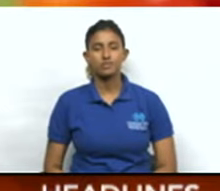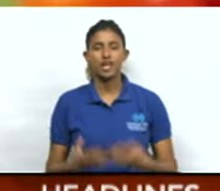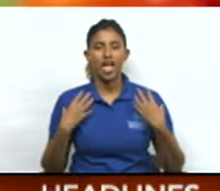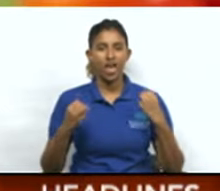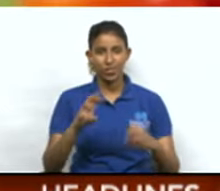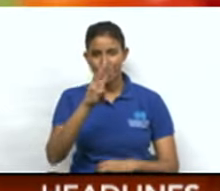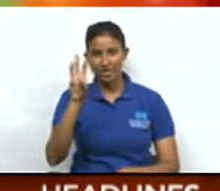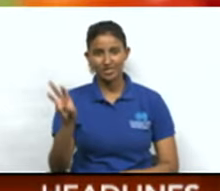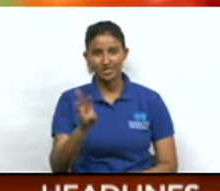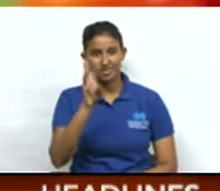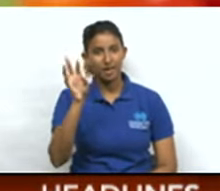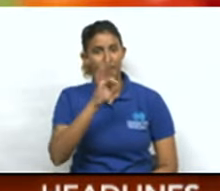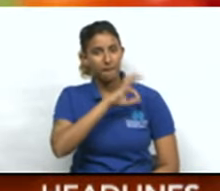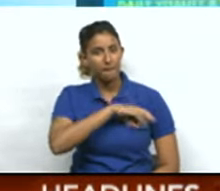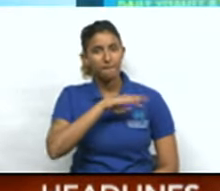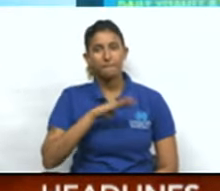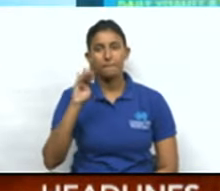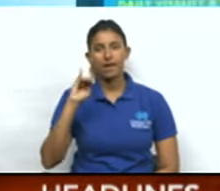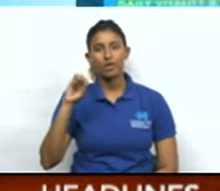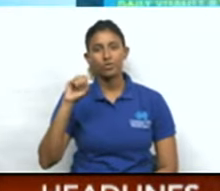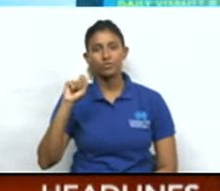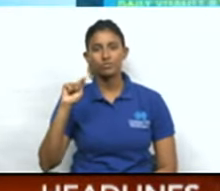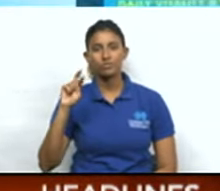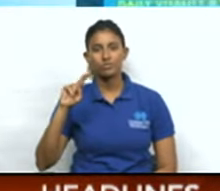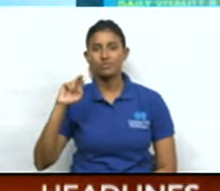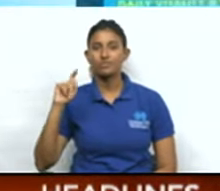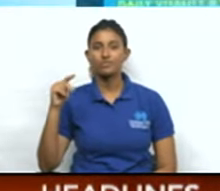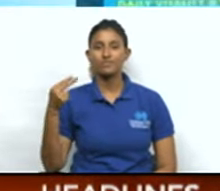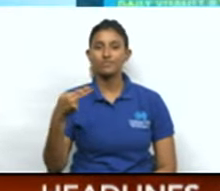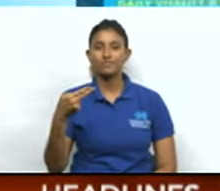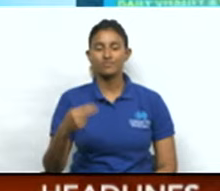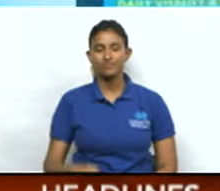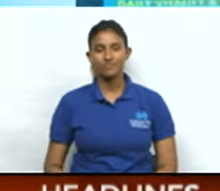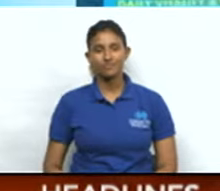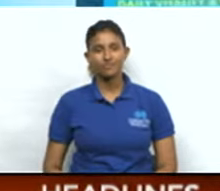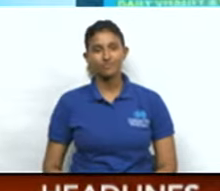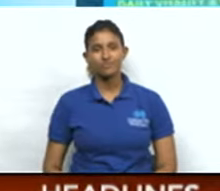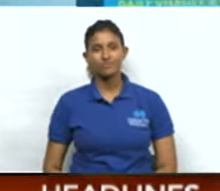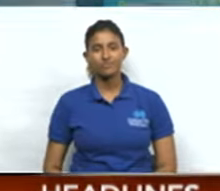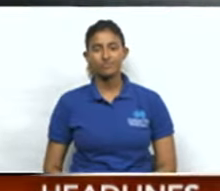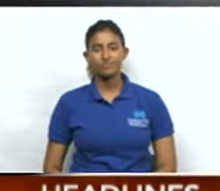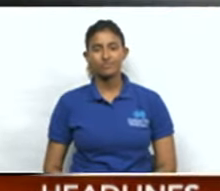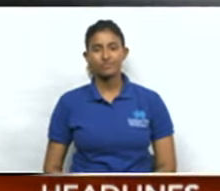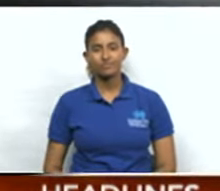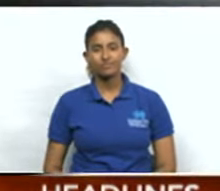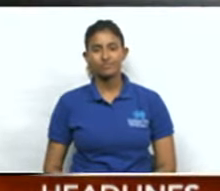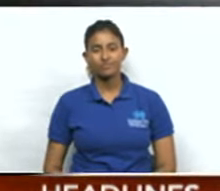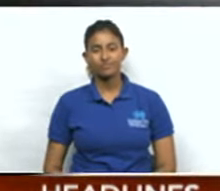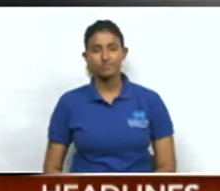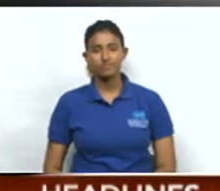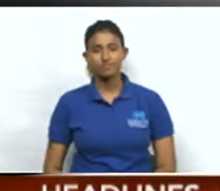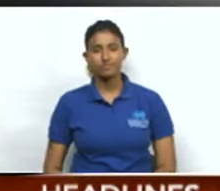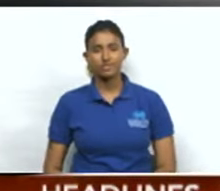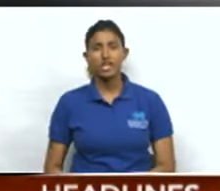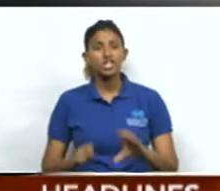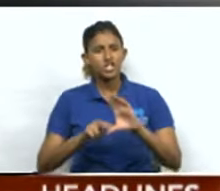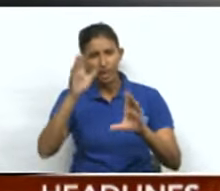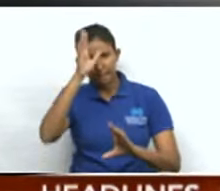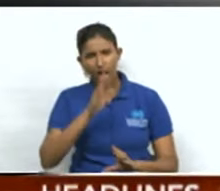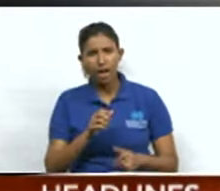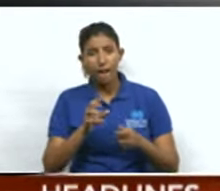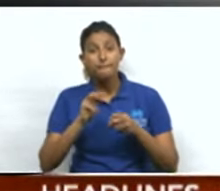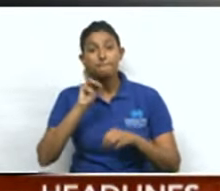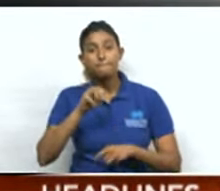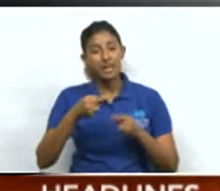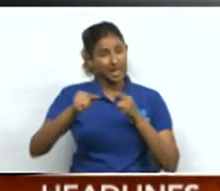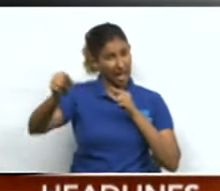Wellness Wednesday, brought to you by BioStrand. Get what you need naturally. The chairman of the Mayaro-Rio Claro